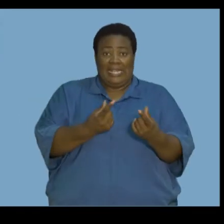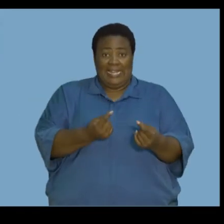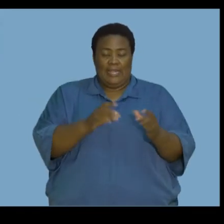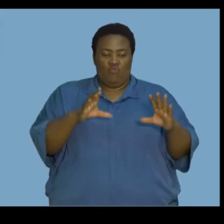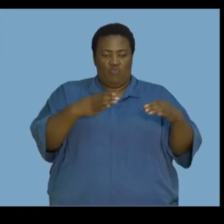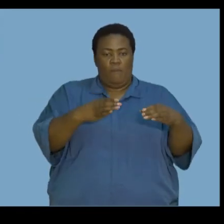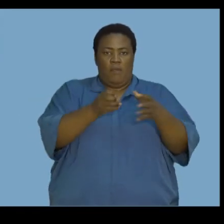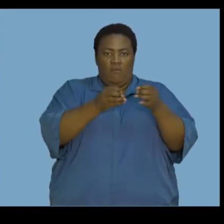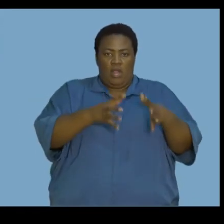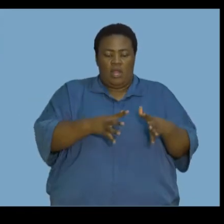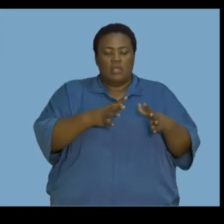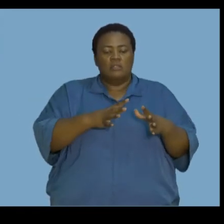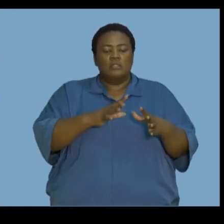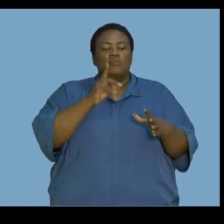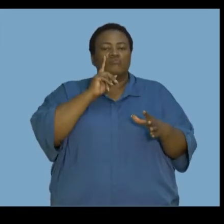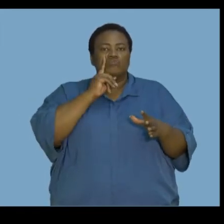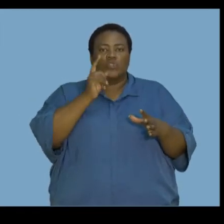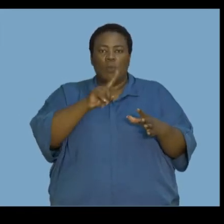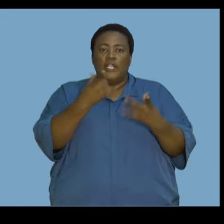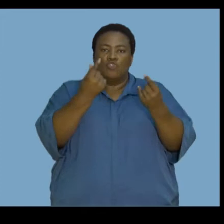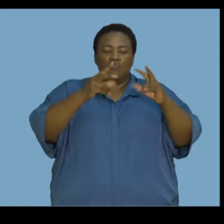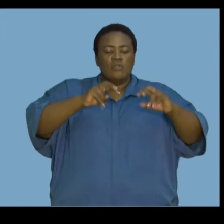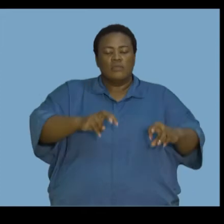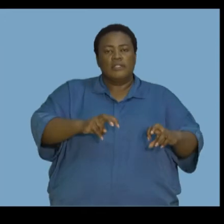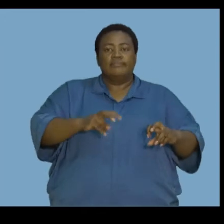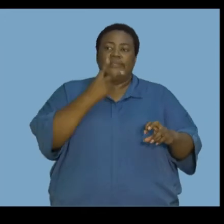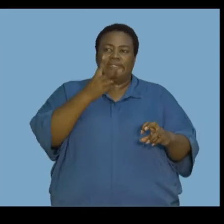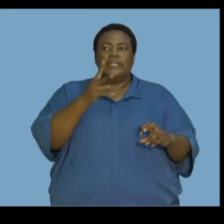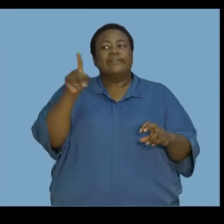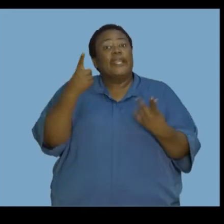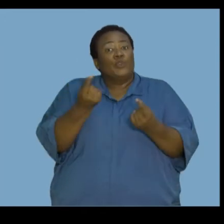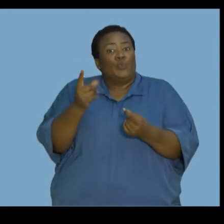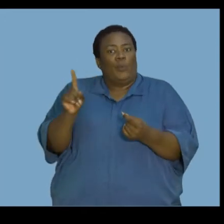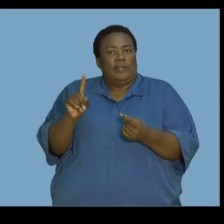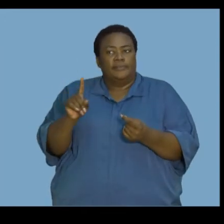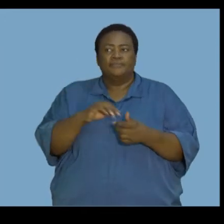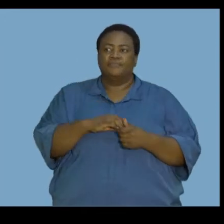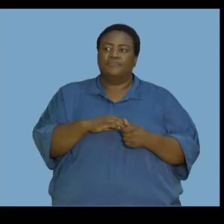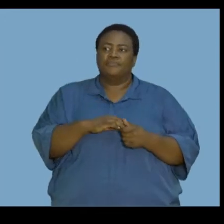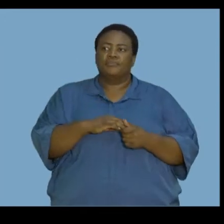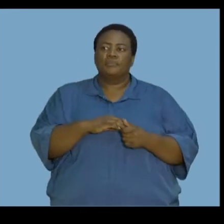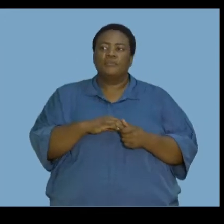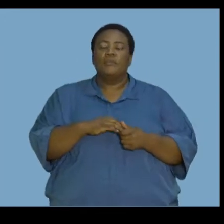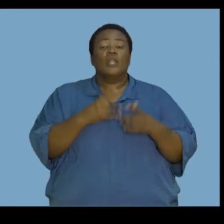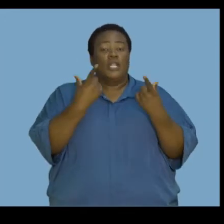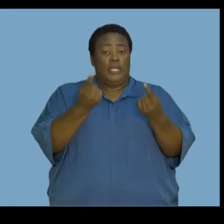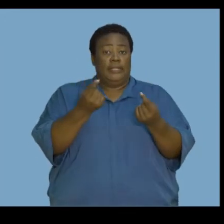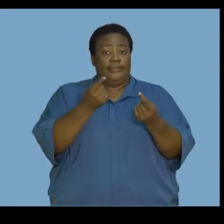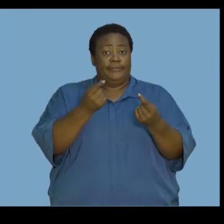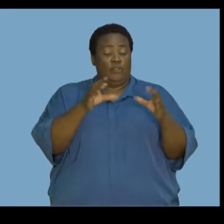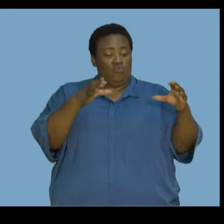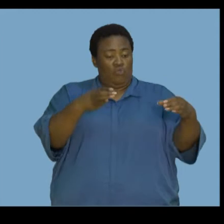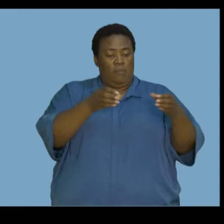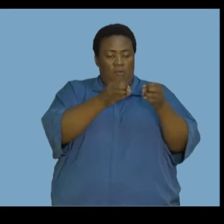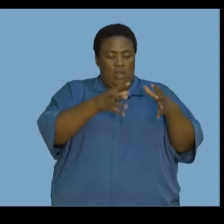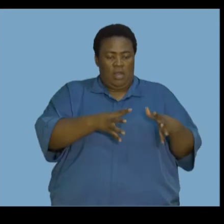learners were looking at conducting an investigation. Let's read what they've done. So a group of learners conducted an investigation